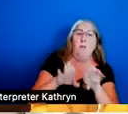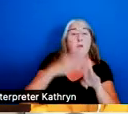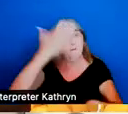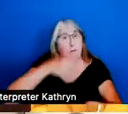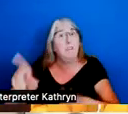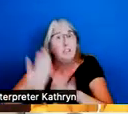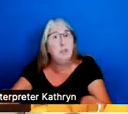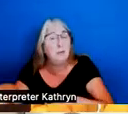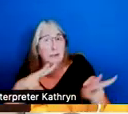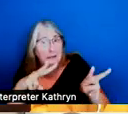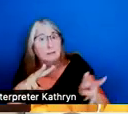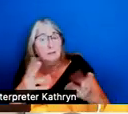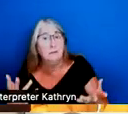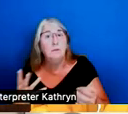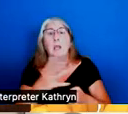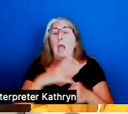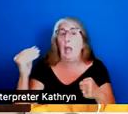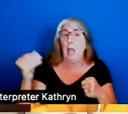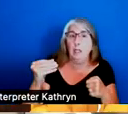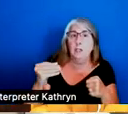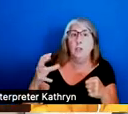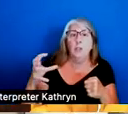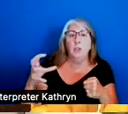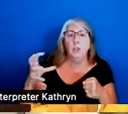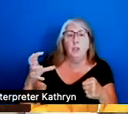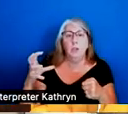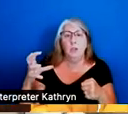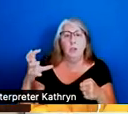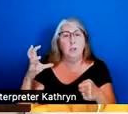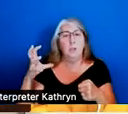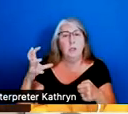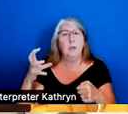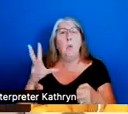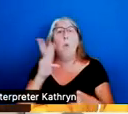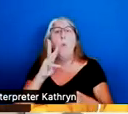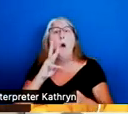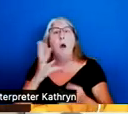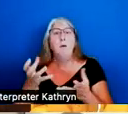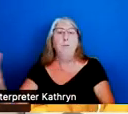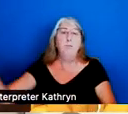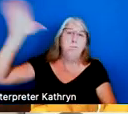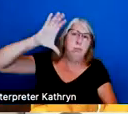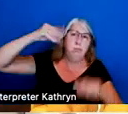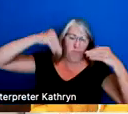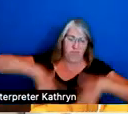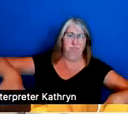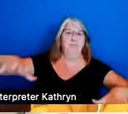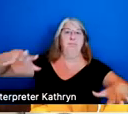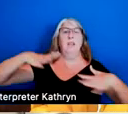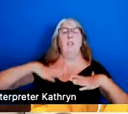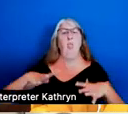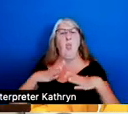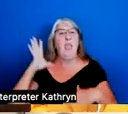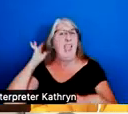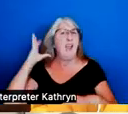kids and grab a big jar of water, break my dress, pull my hair,